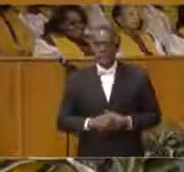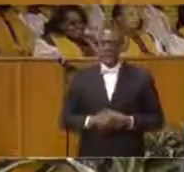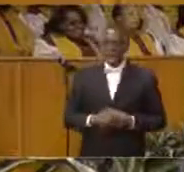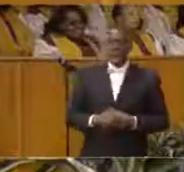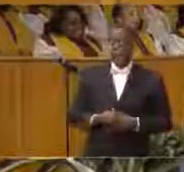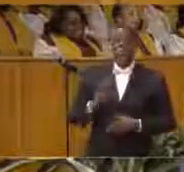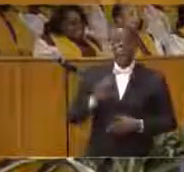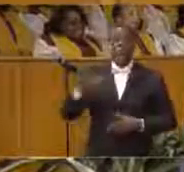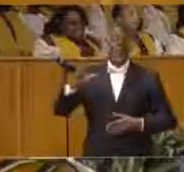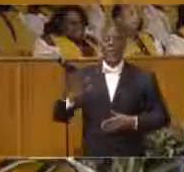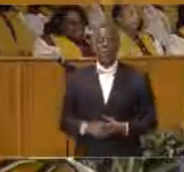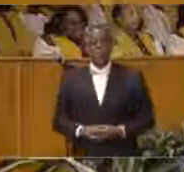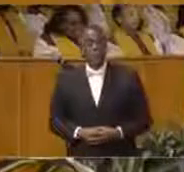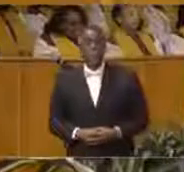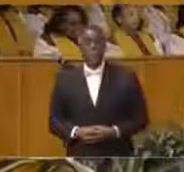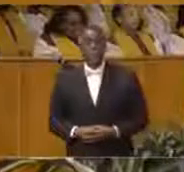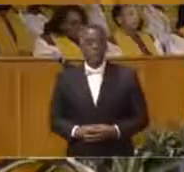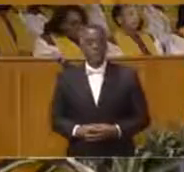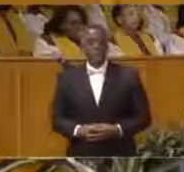Well,